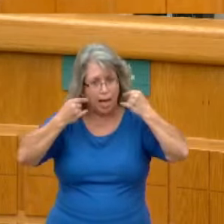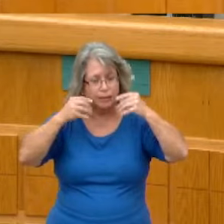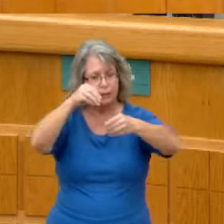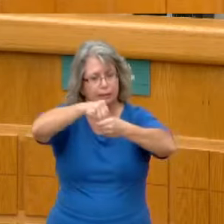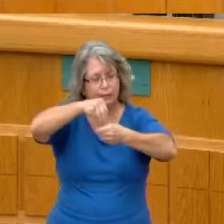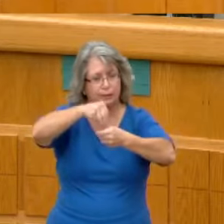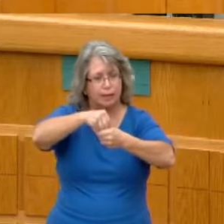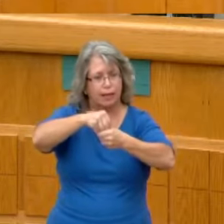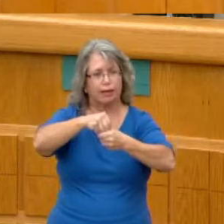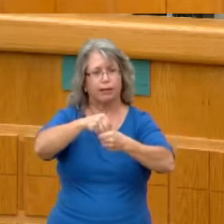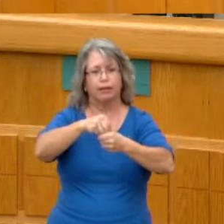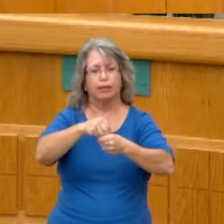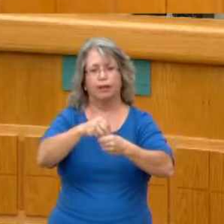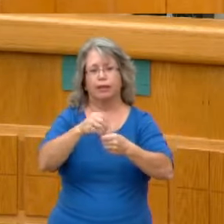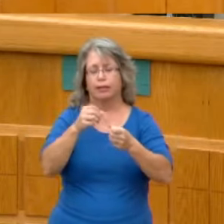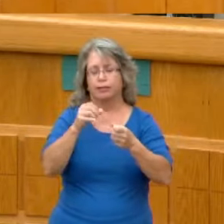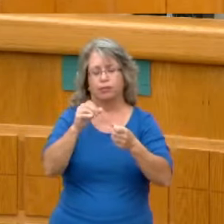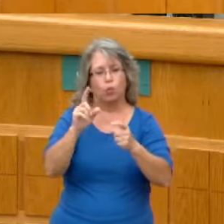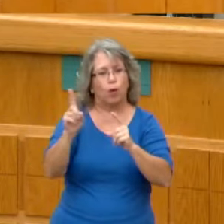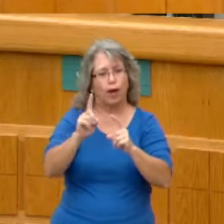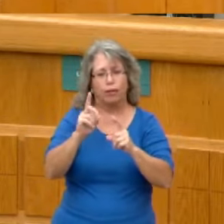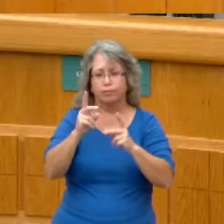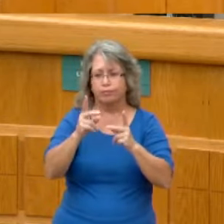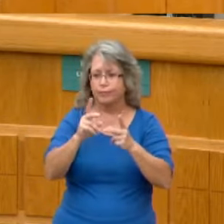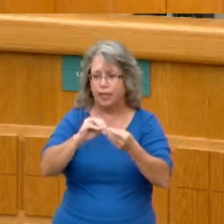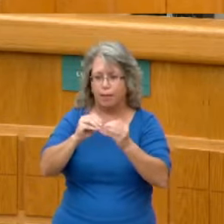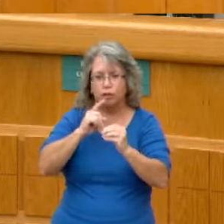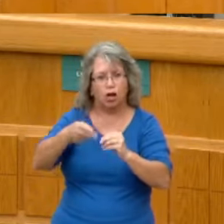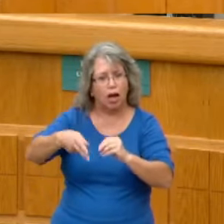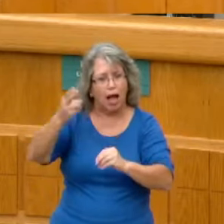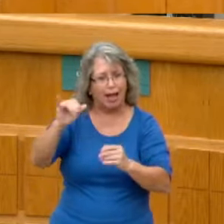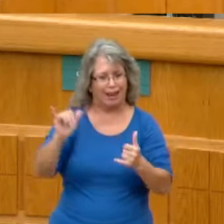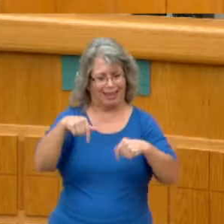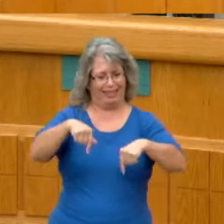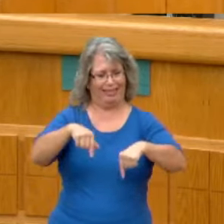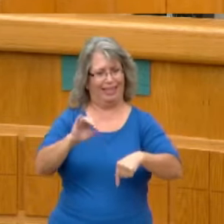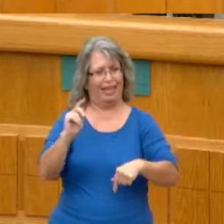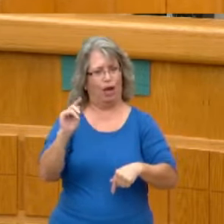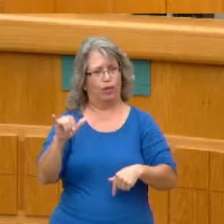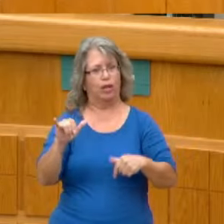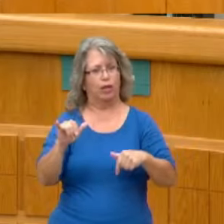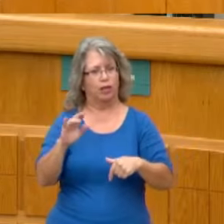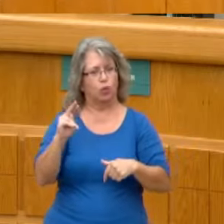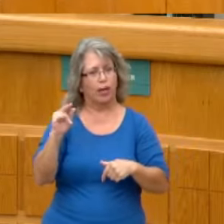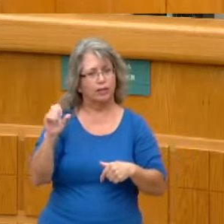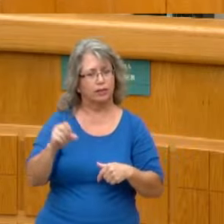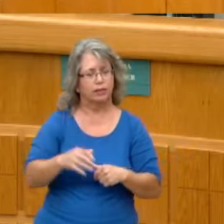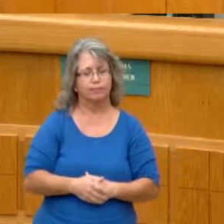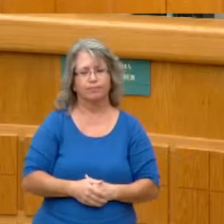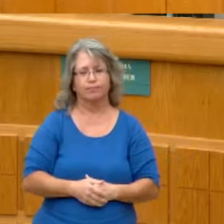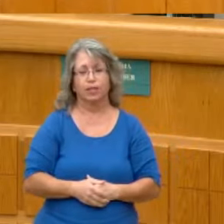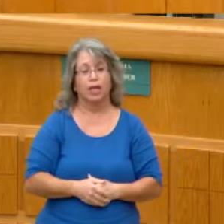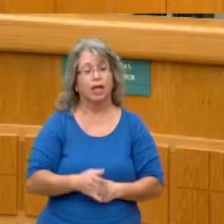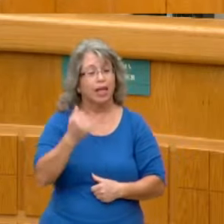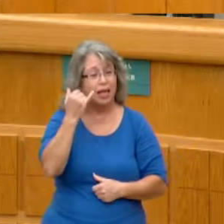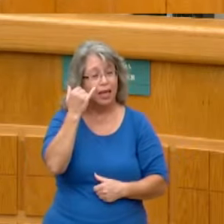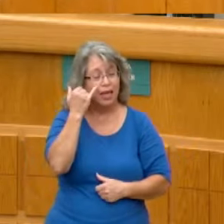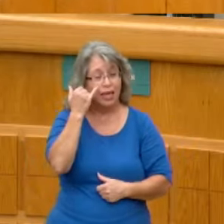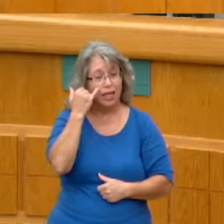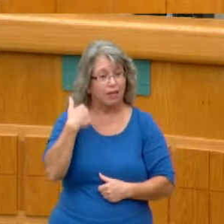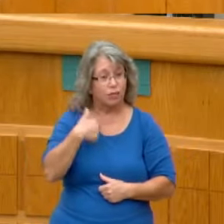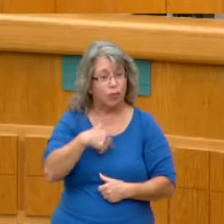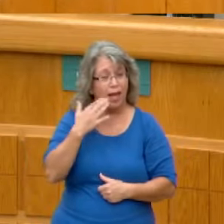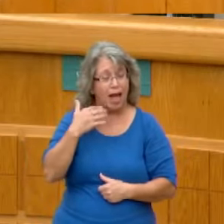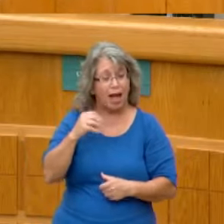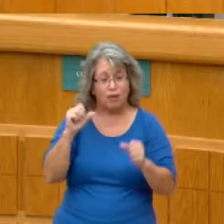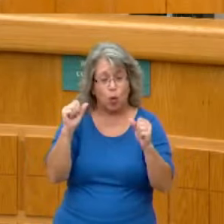high, such as here in Nueces County. Whether or not we have a winter surge is going to depend partly on what